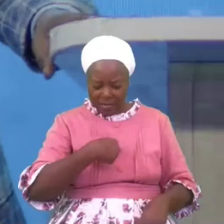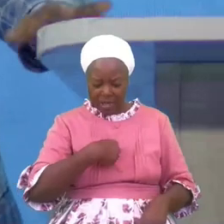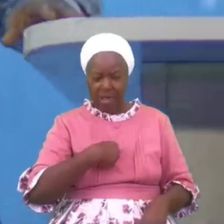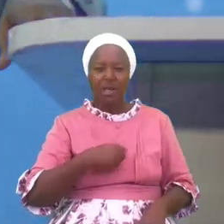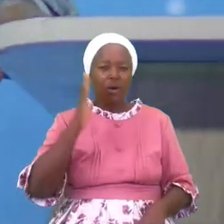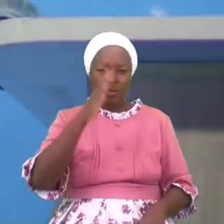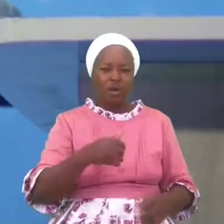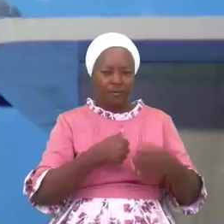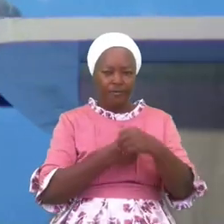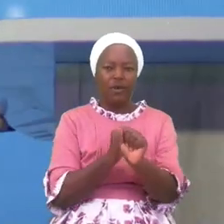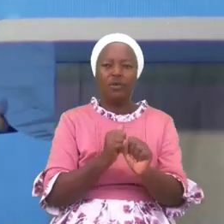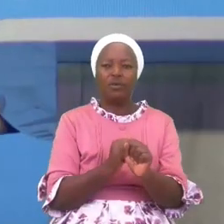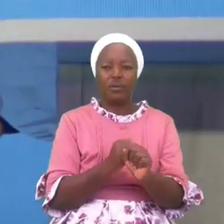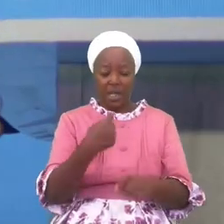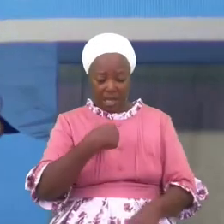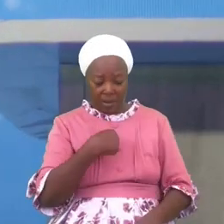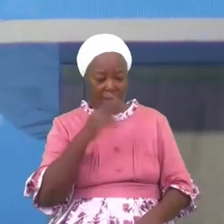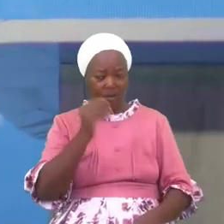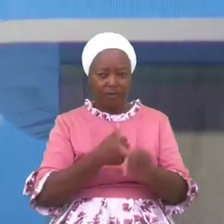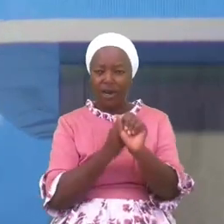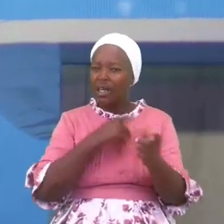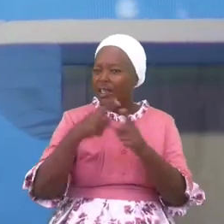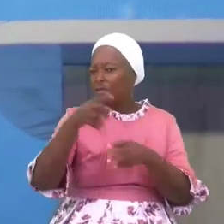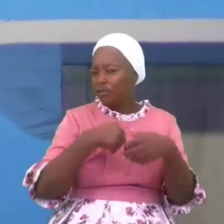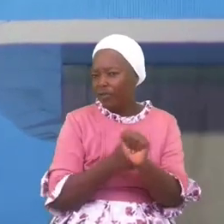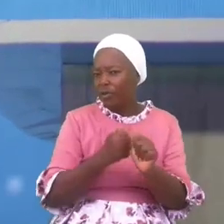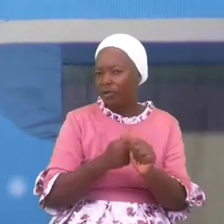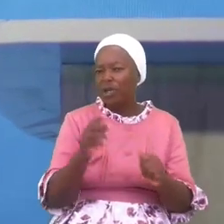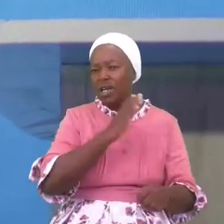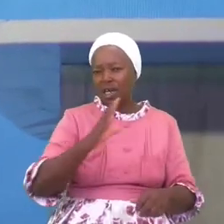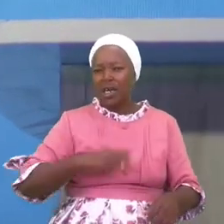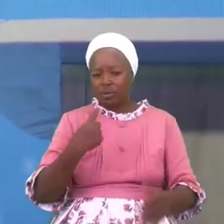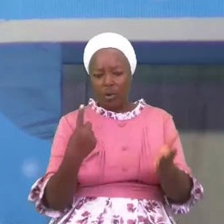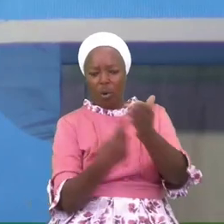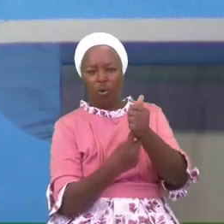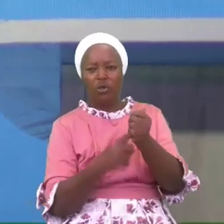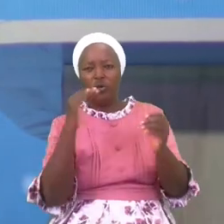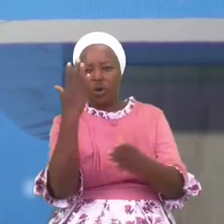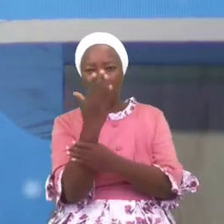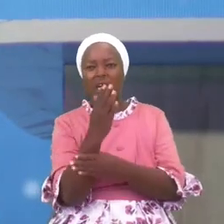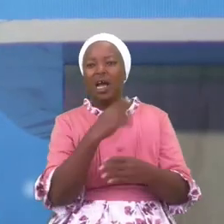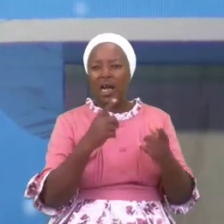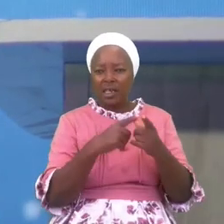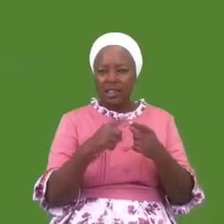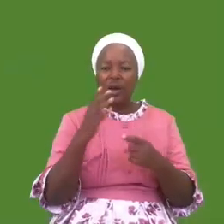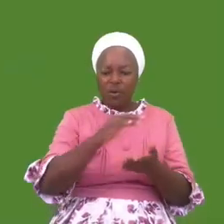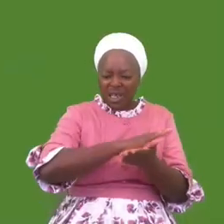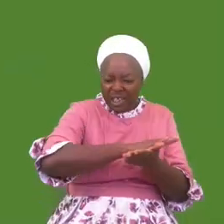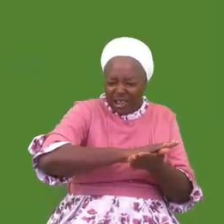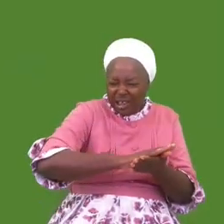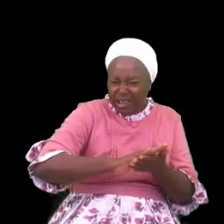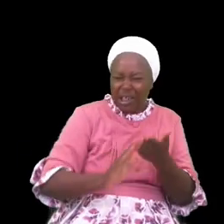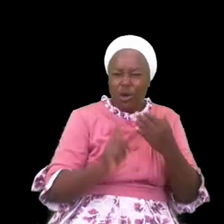Christ will take hold of you. He will clean up your life. He will purge your